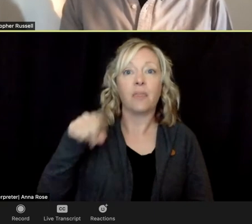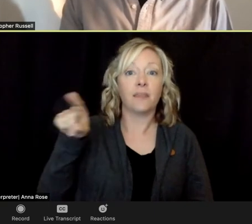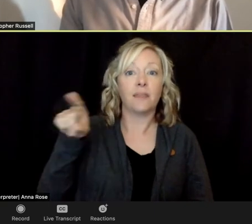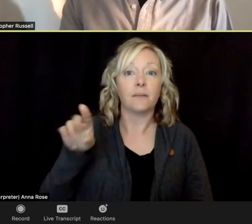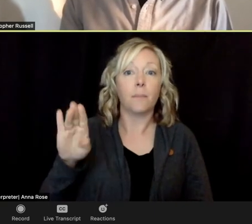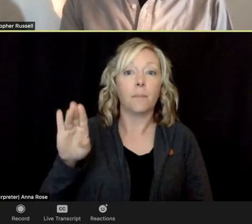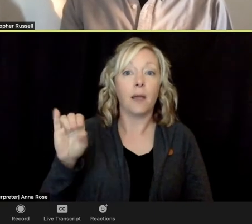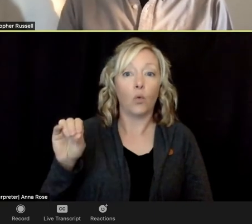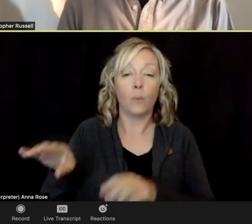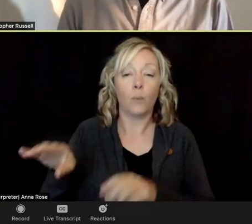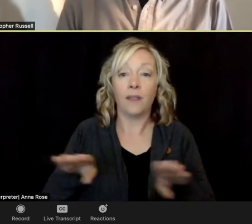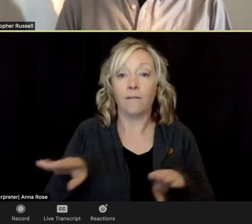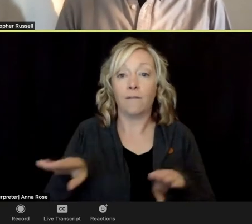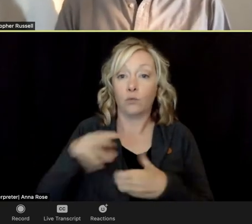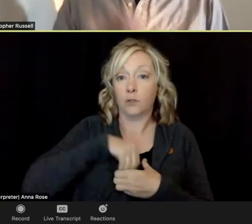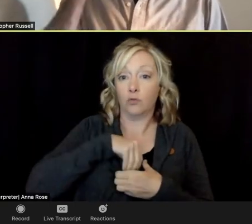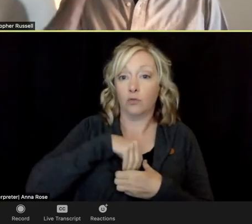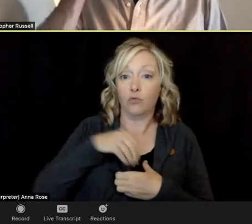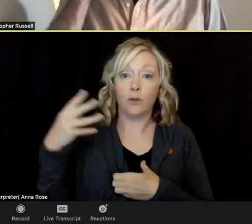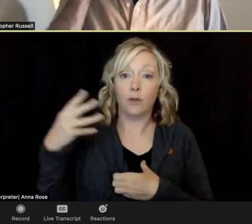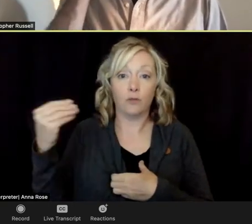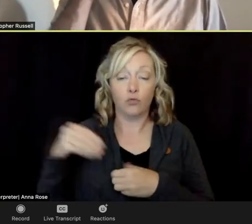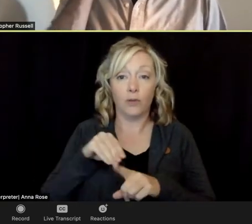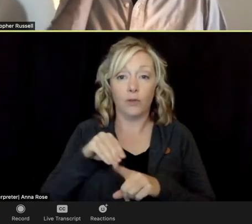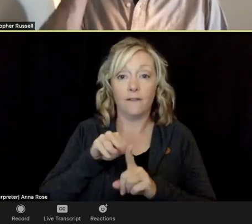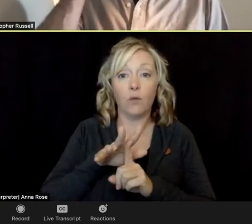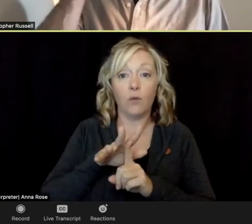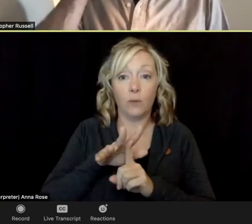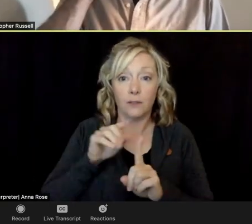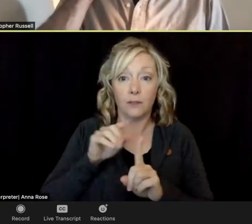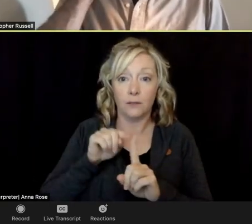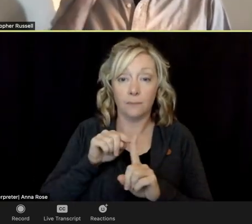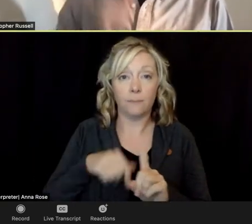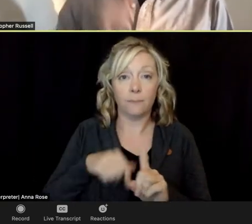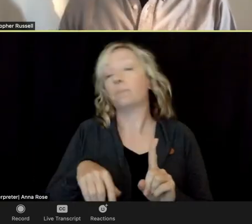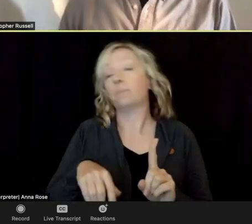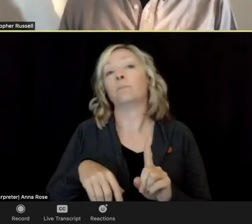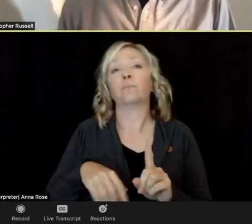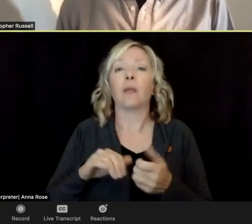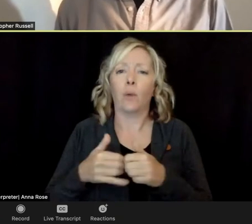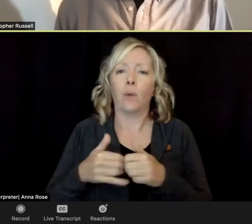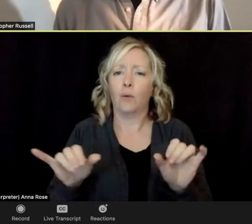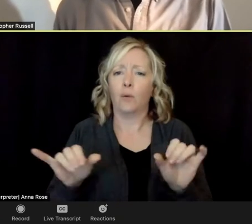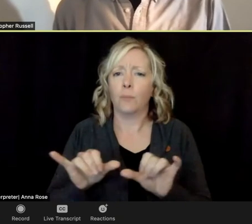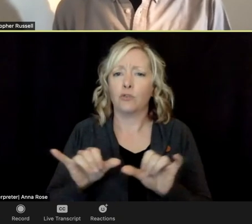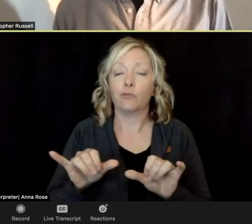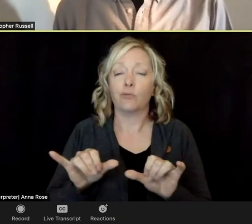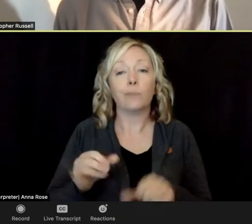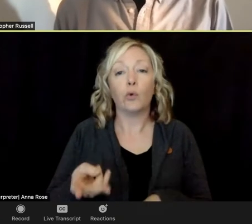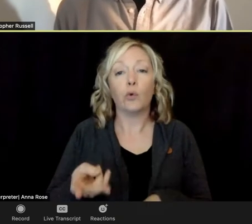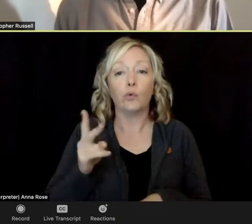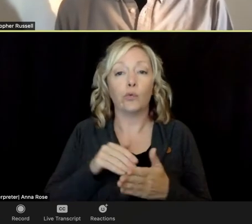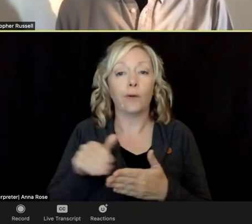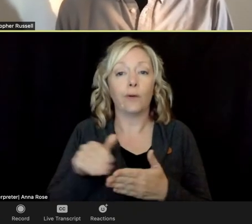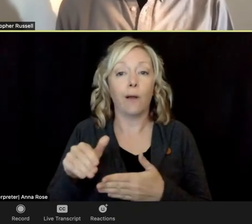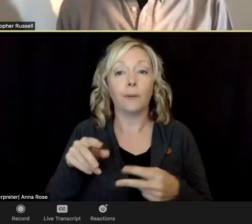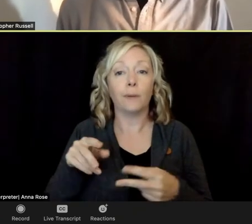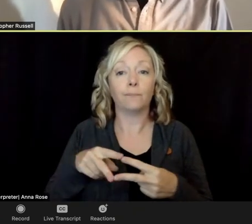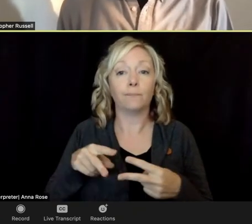biobehavioral, internal, external. Now, there's different ways of measuring that. The two most common ones are through